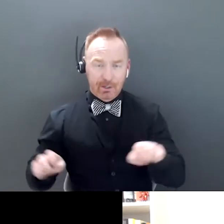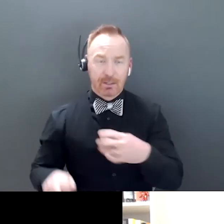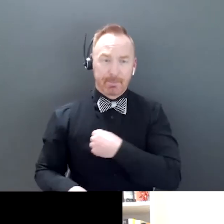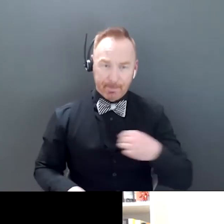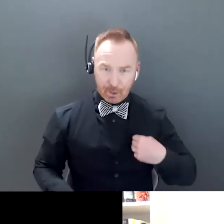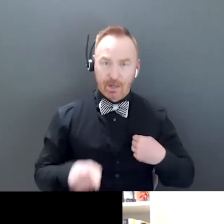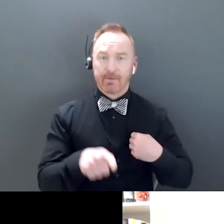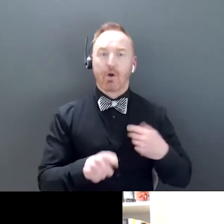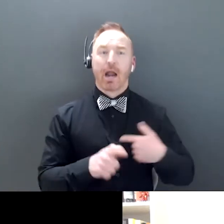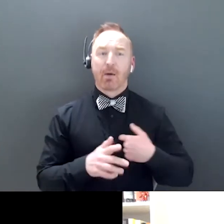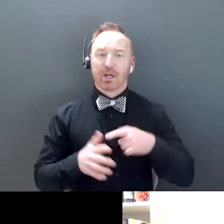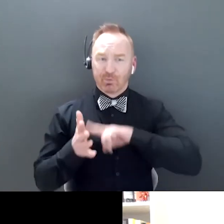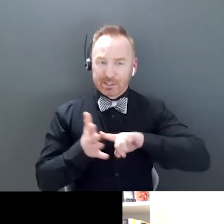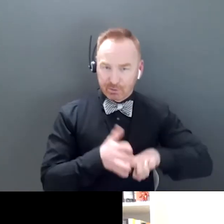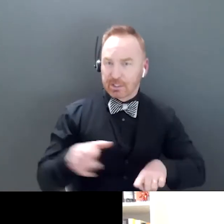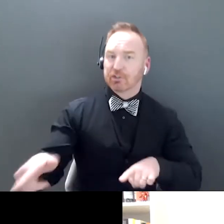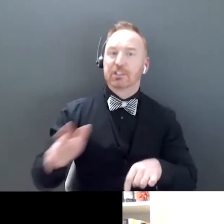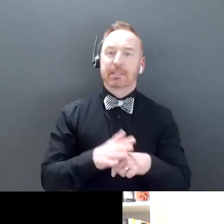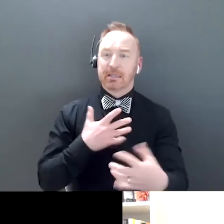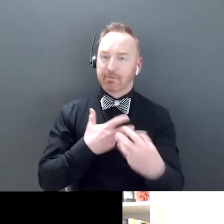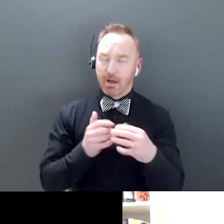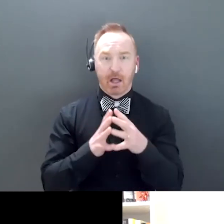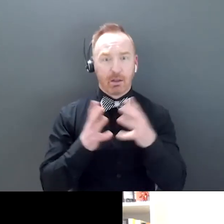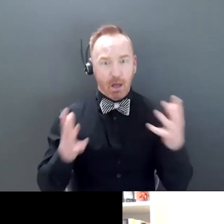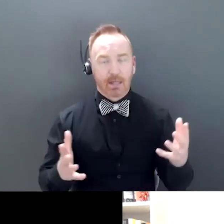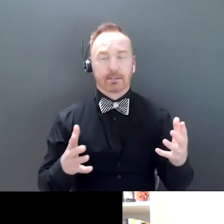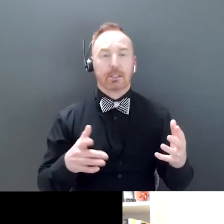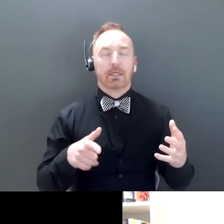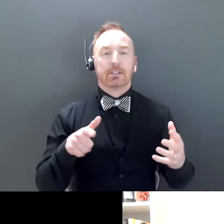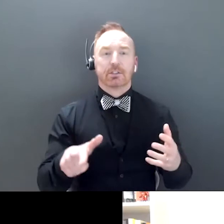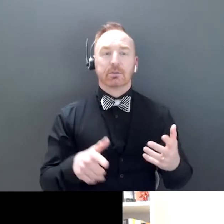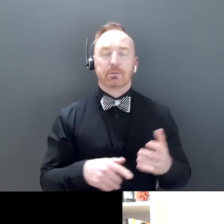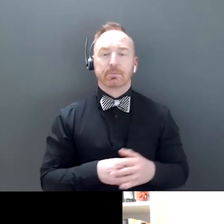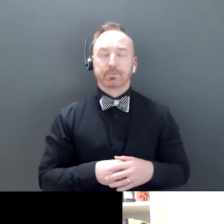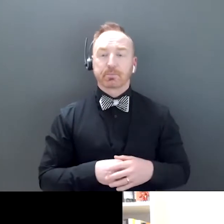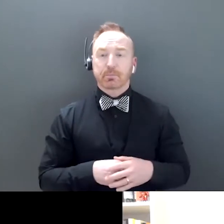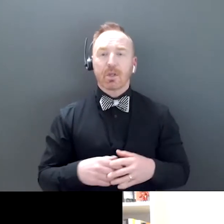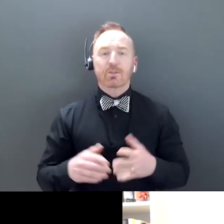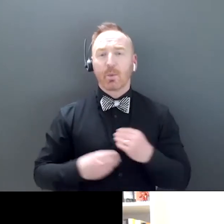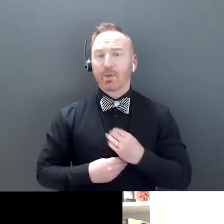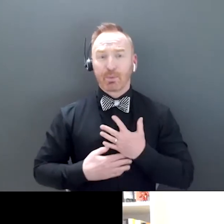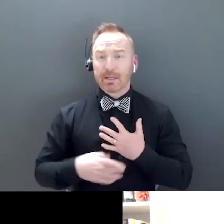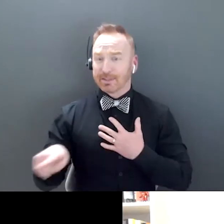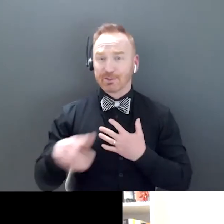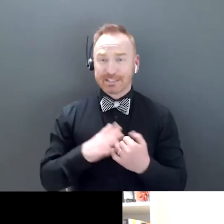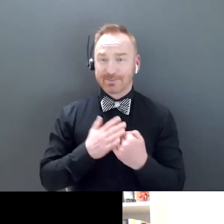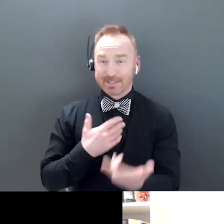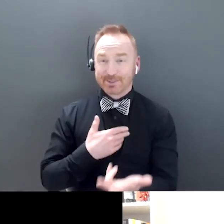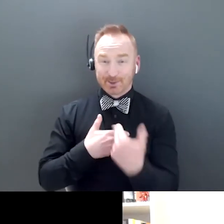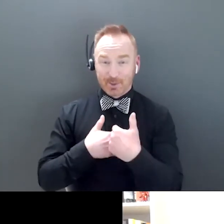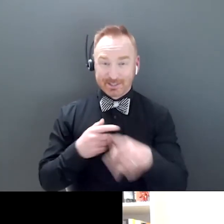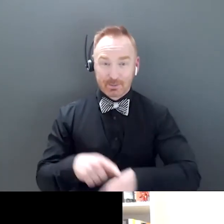she's provided significant contributions to a lot of the work that we do. And so we're really thrilled that Ayesha is going to be joining us today